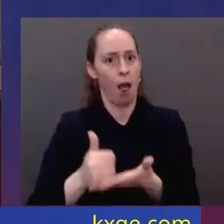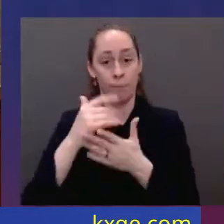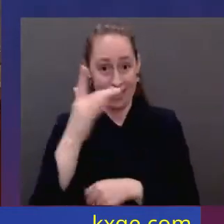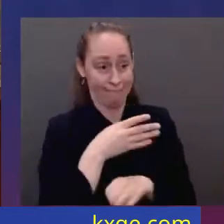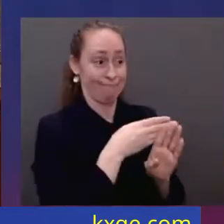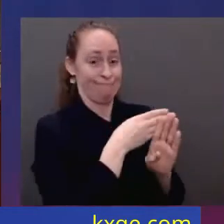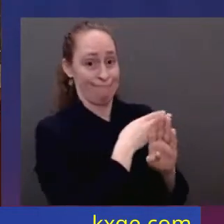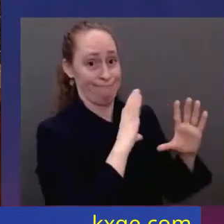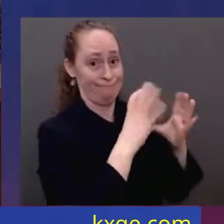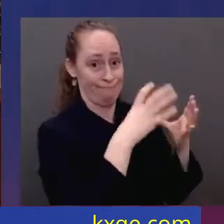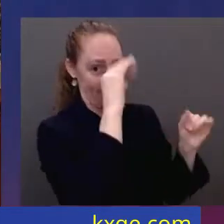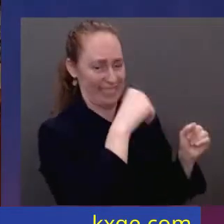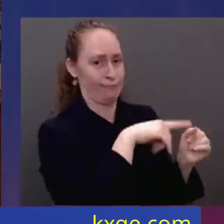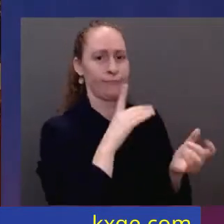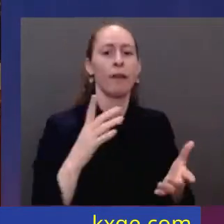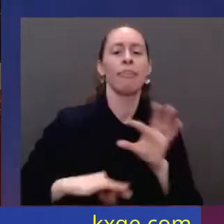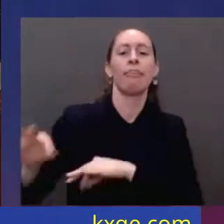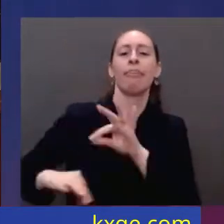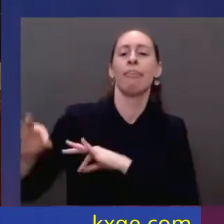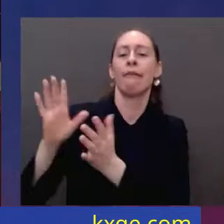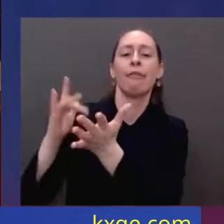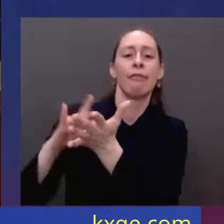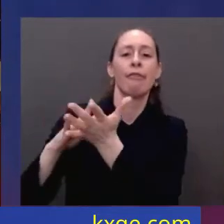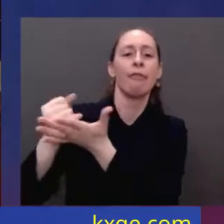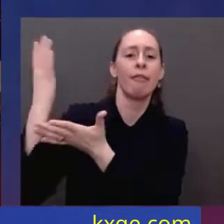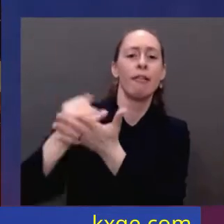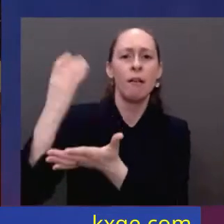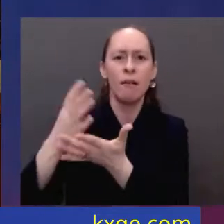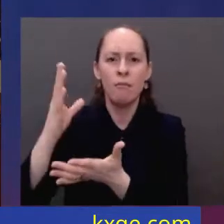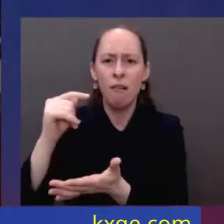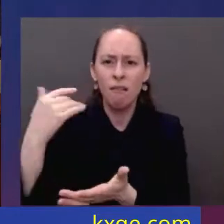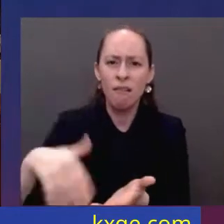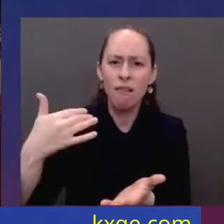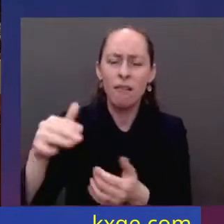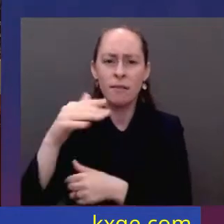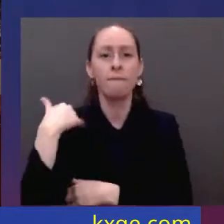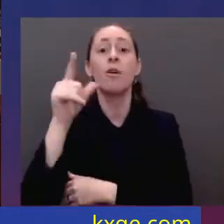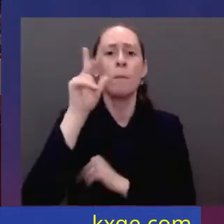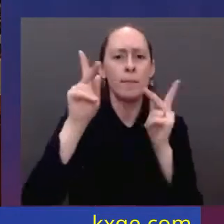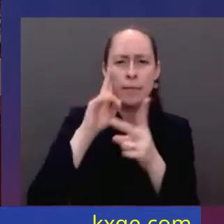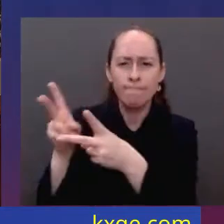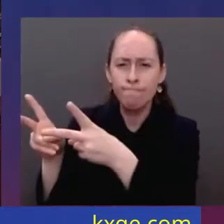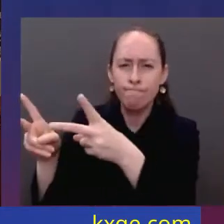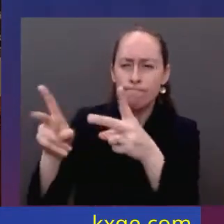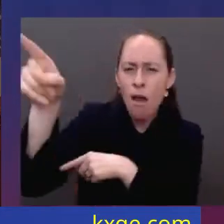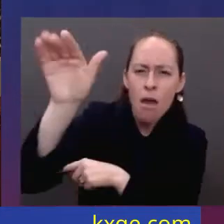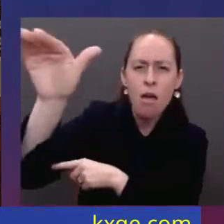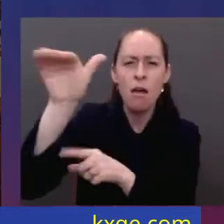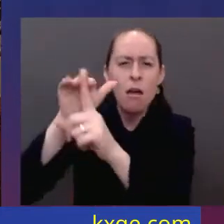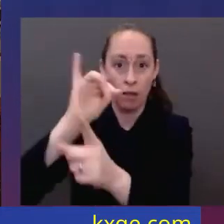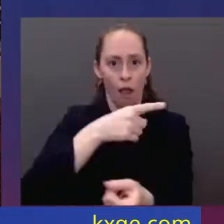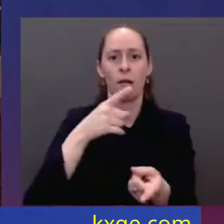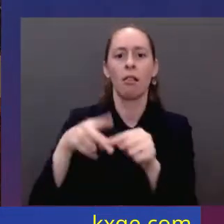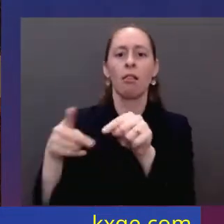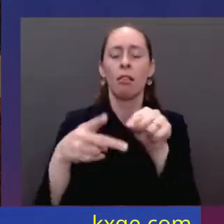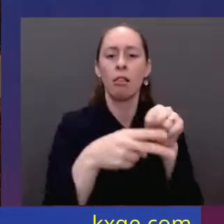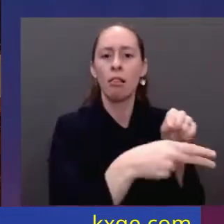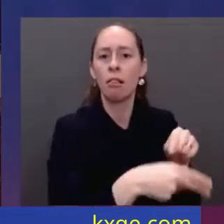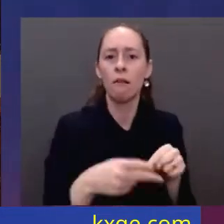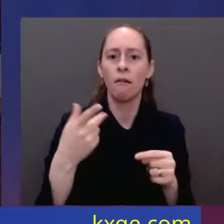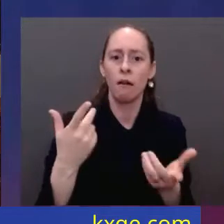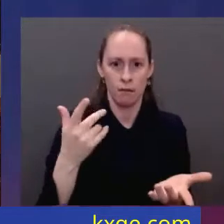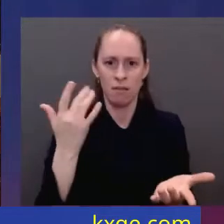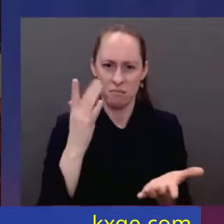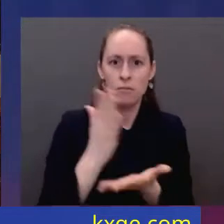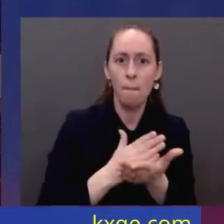the job of those to keep pandemic relief funds being wasted. Remember we had those debates about whether or not those watchdogs should be able to see every day how much money was being spent where it was going to the right place.